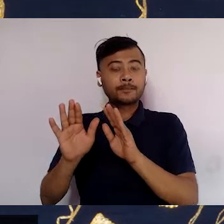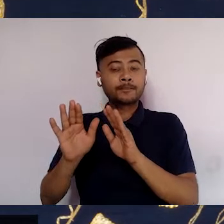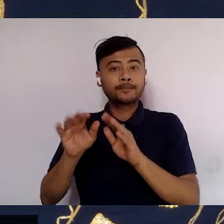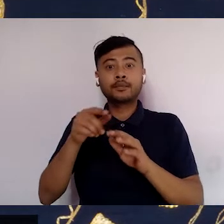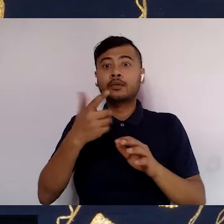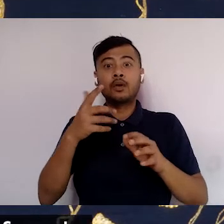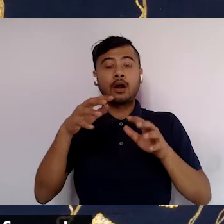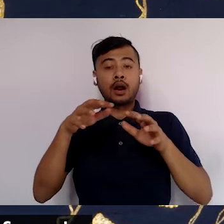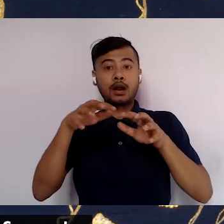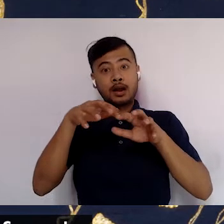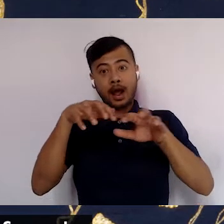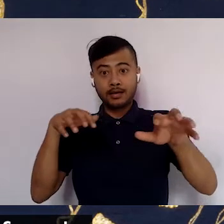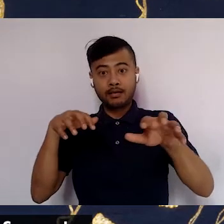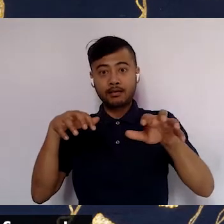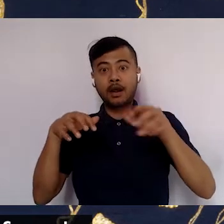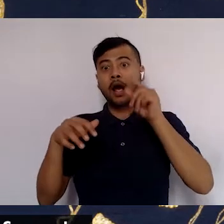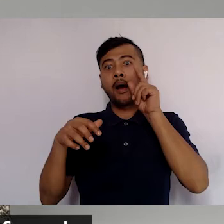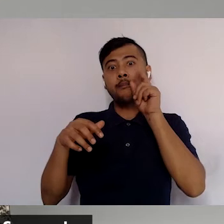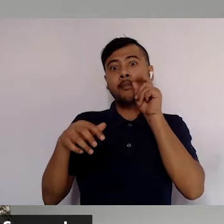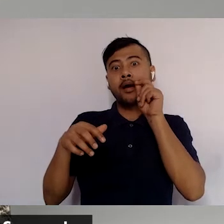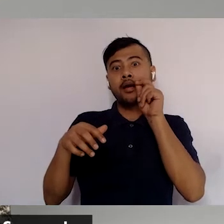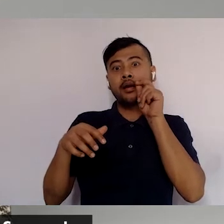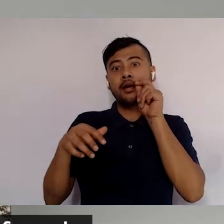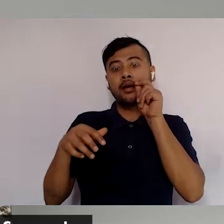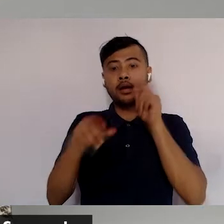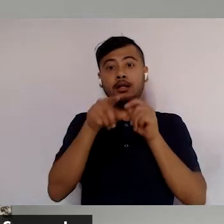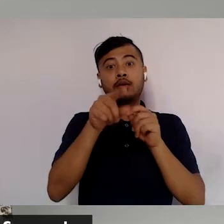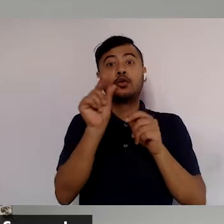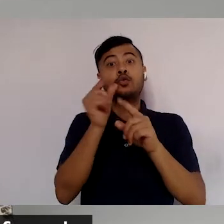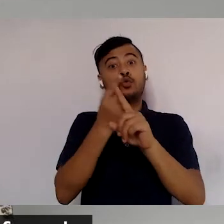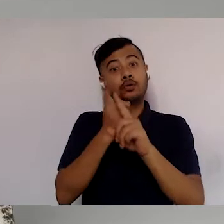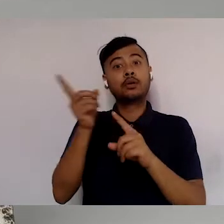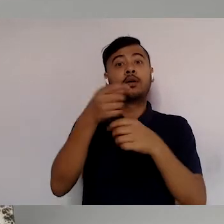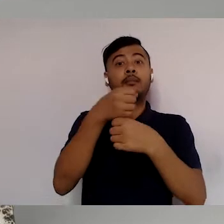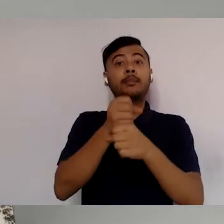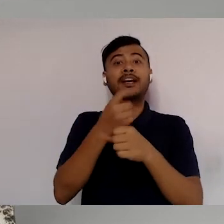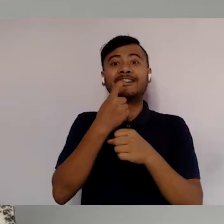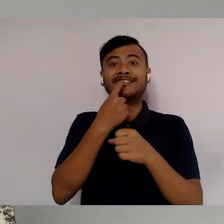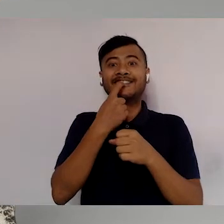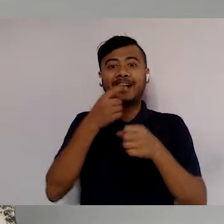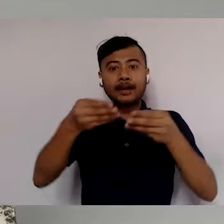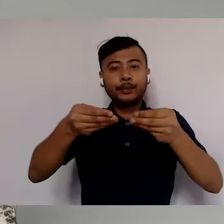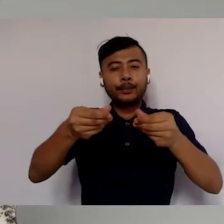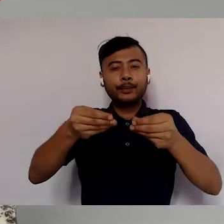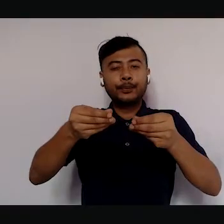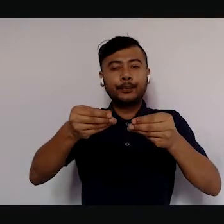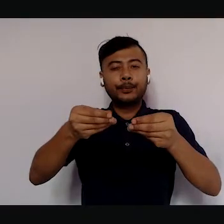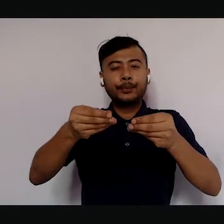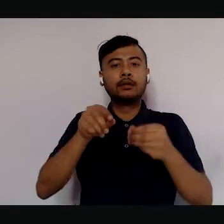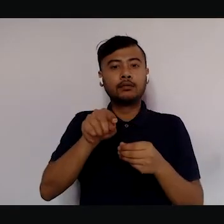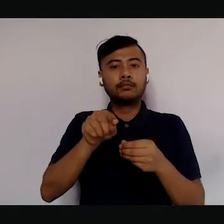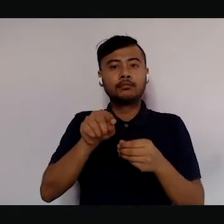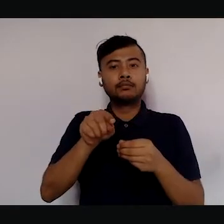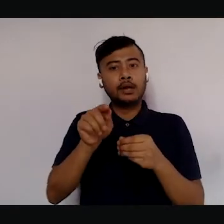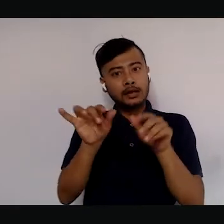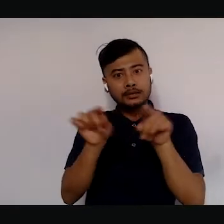central imagery of a tiger and a man resembles the ceramic styles of early Staffordshire pearlware. Like